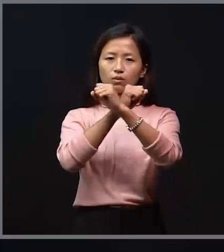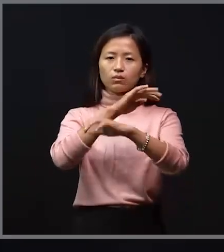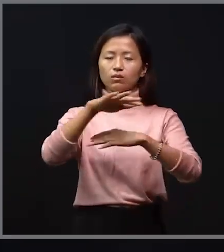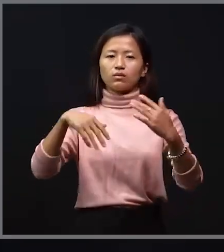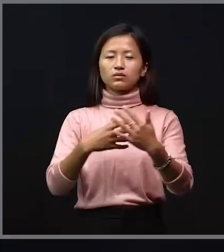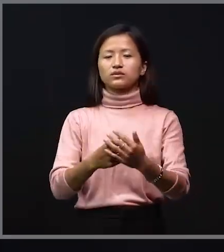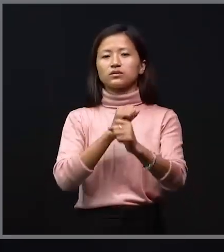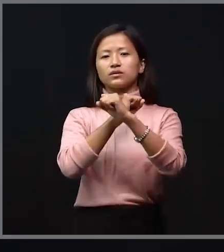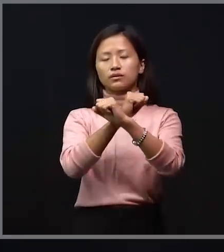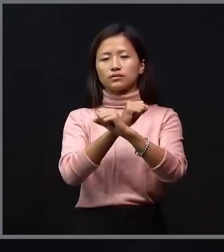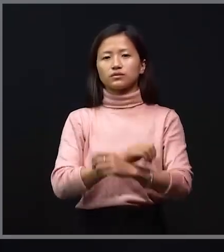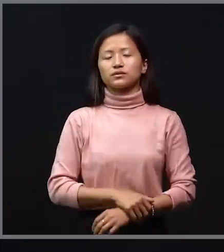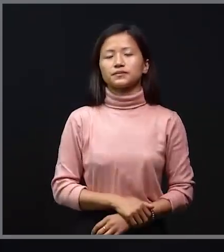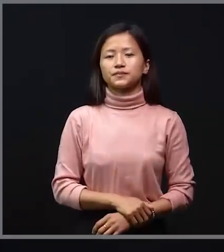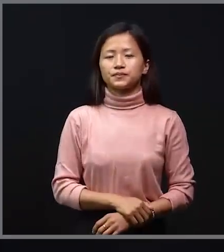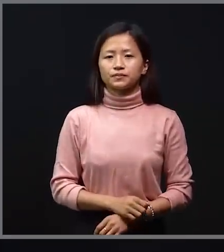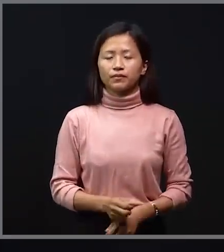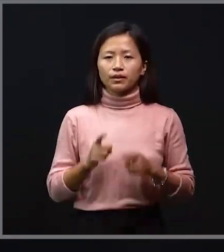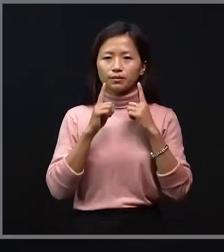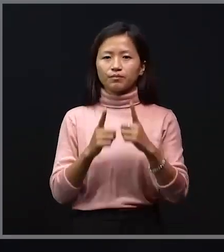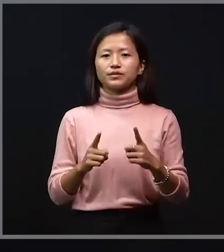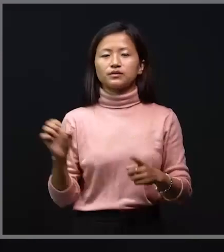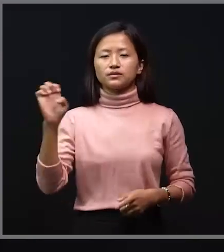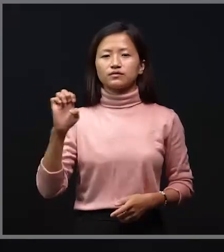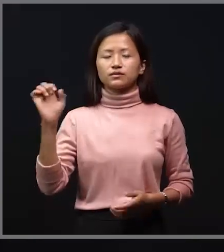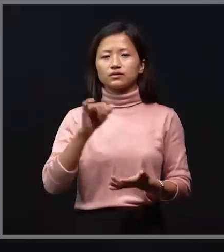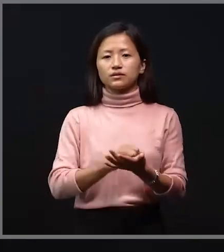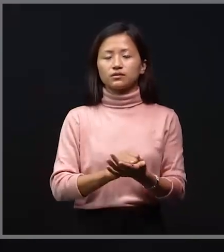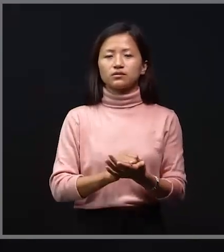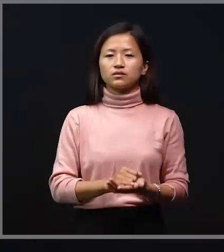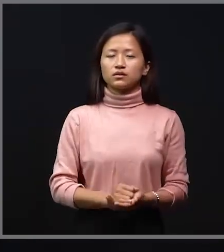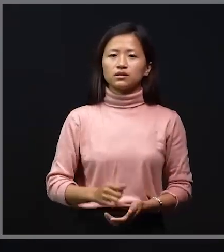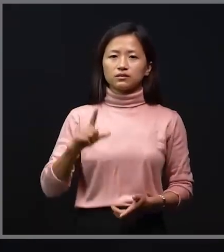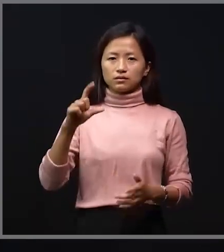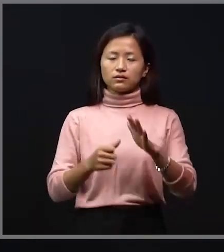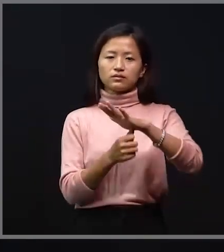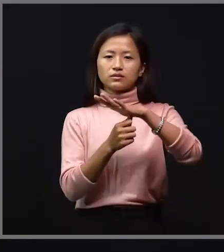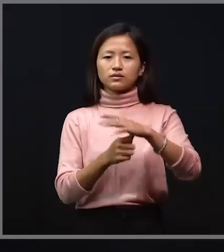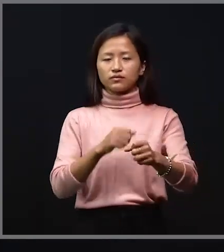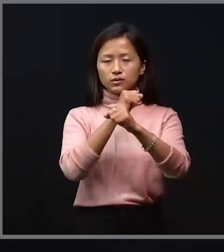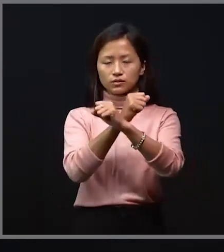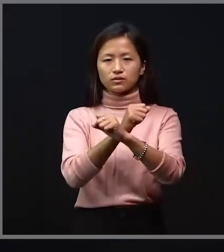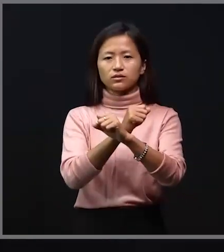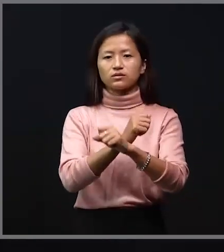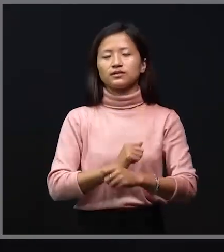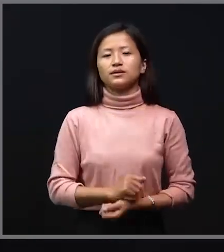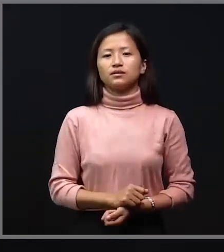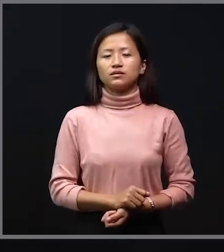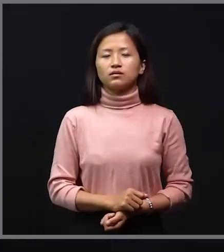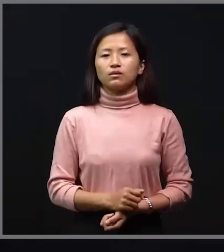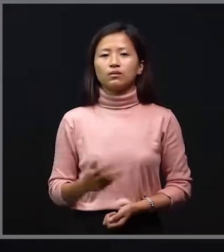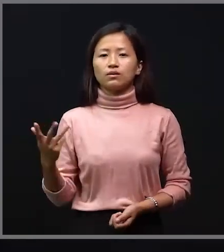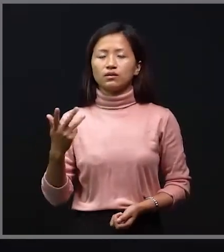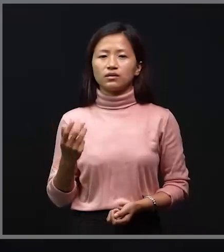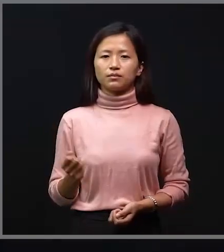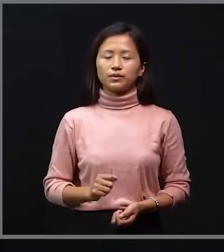so all these were being done. But even then, okay, even though their leaders have been arrested, what happened was,